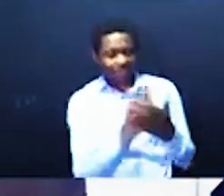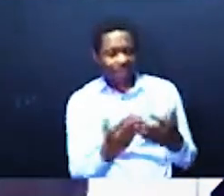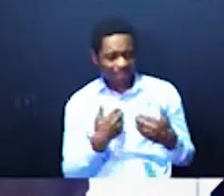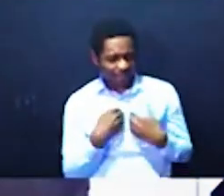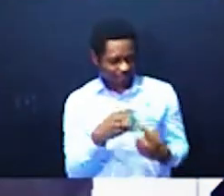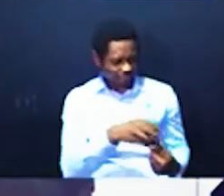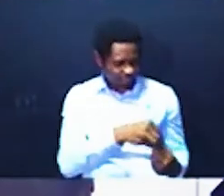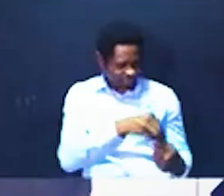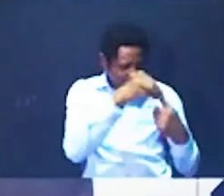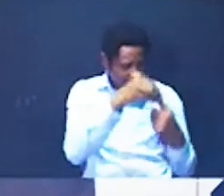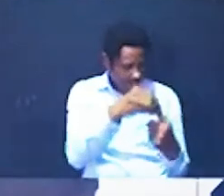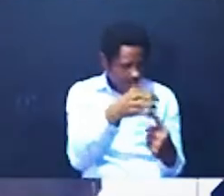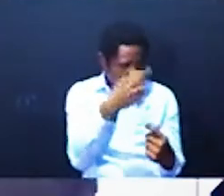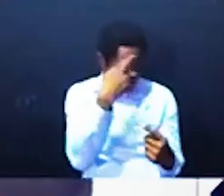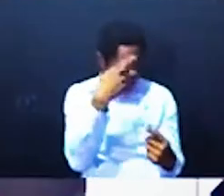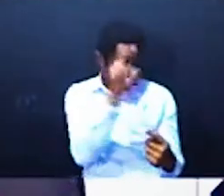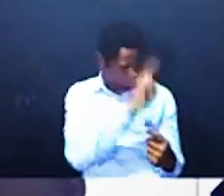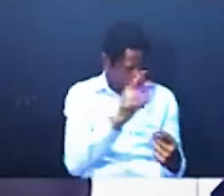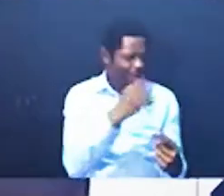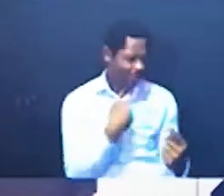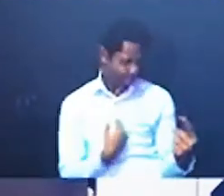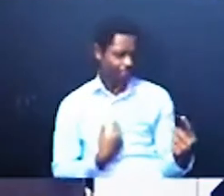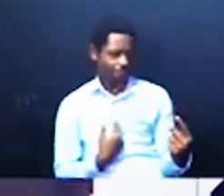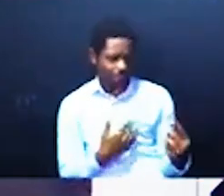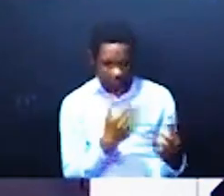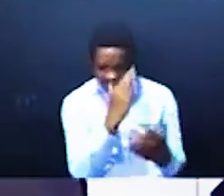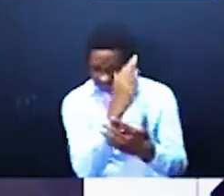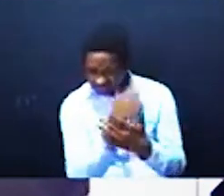common use.